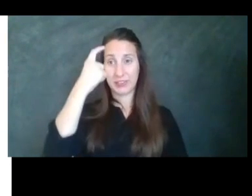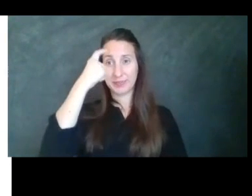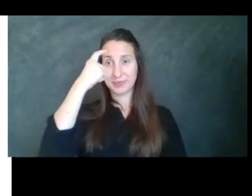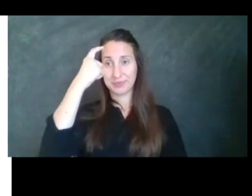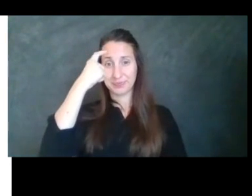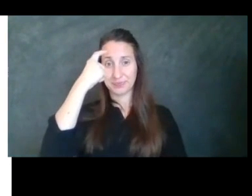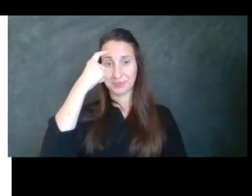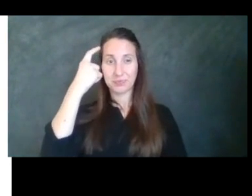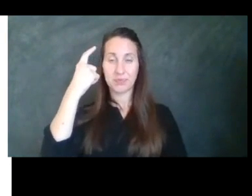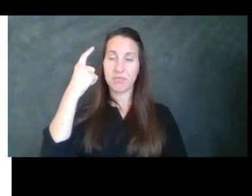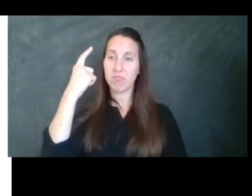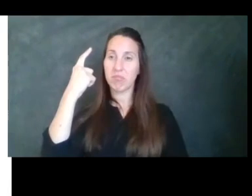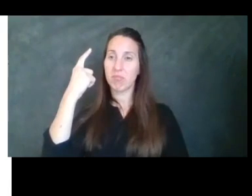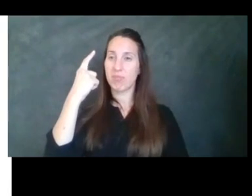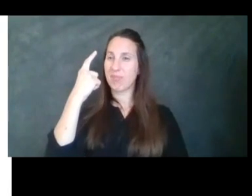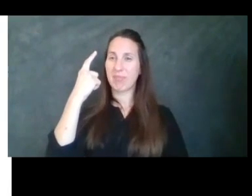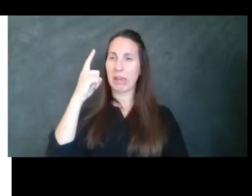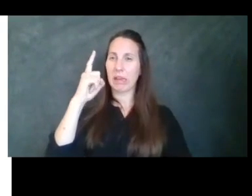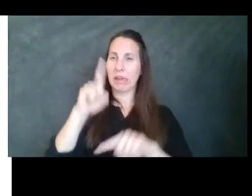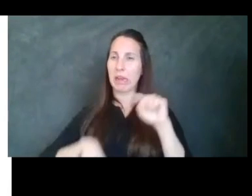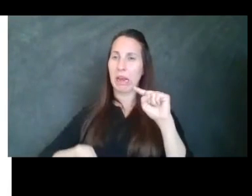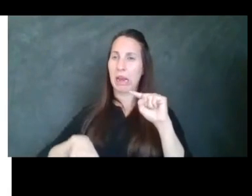are incurably corrupt,